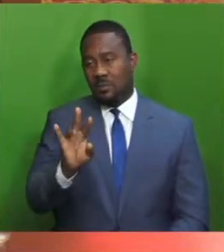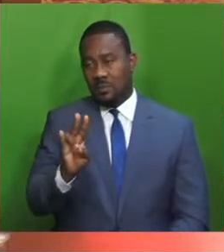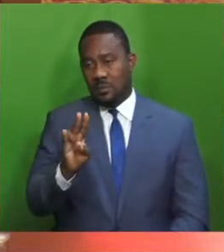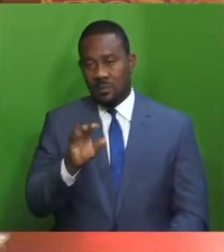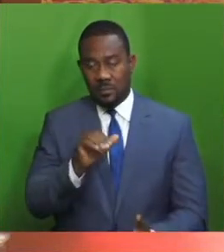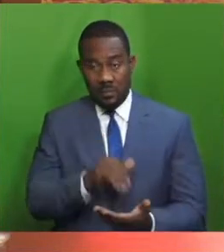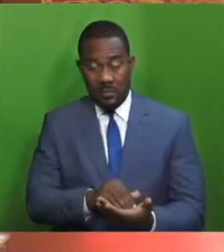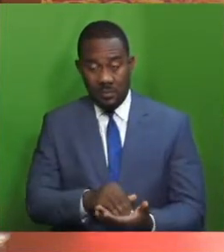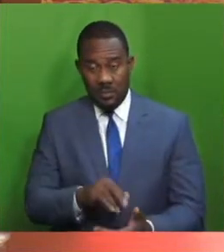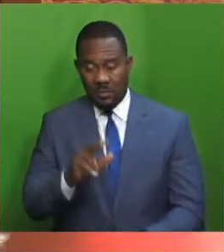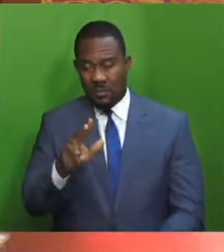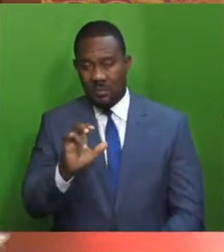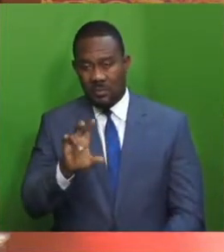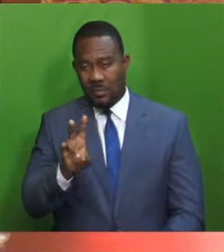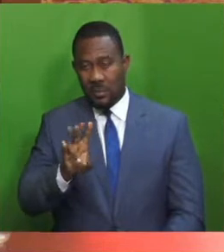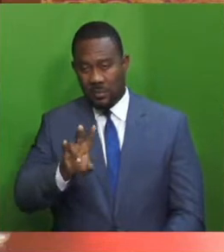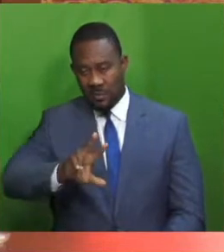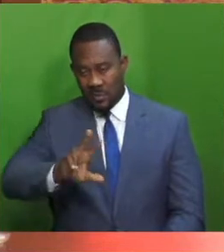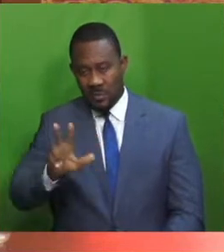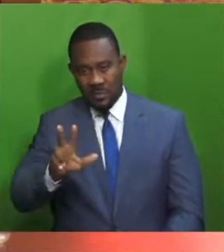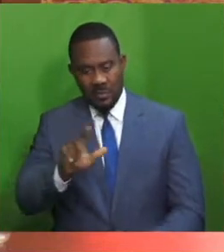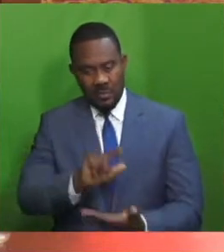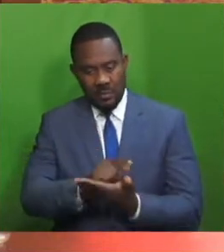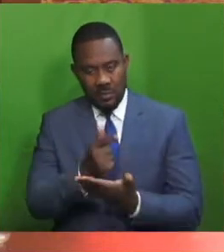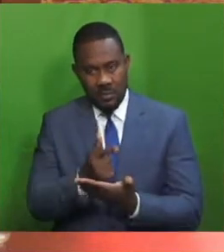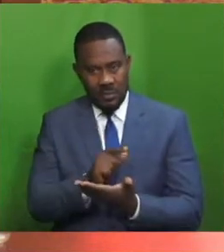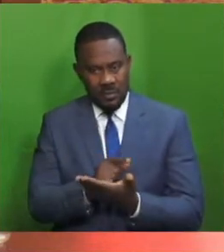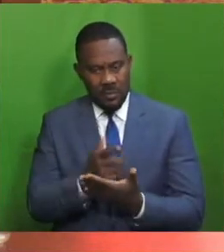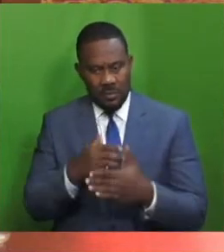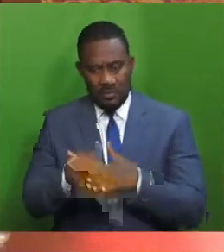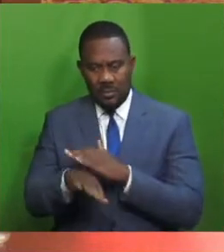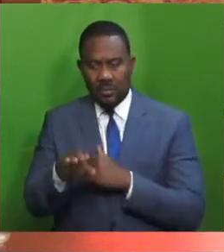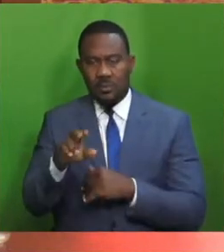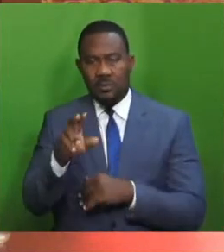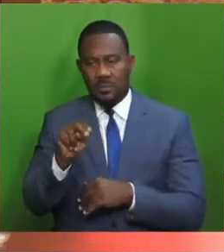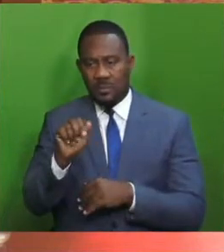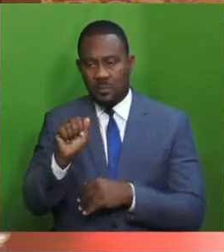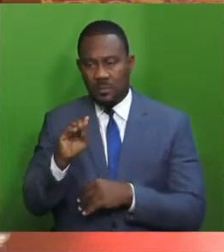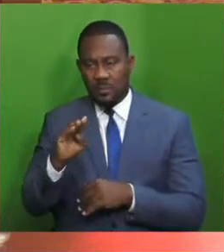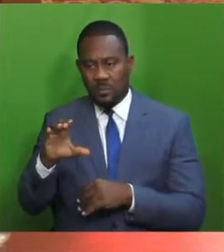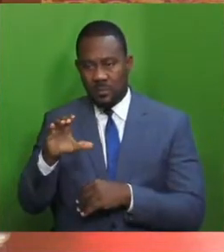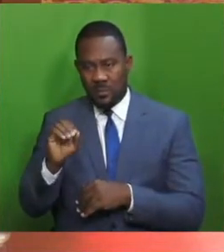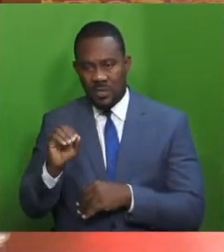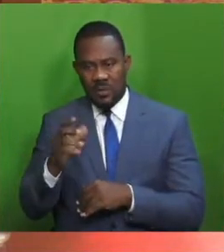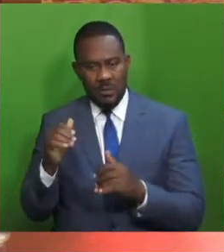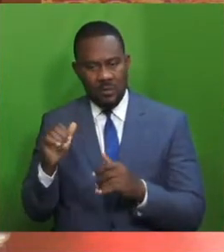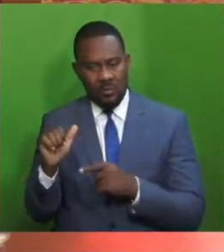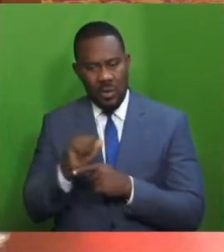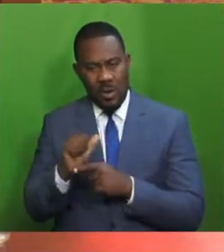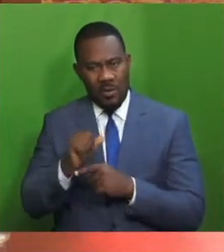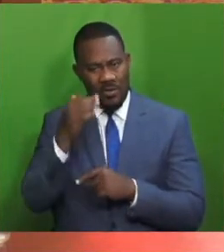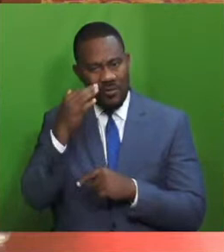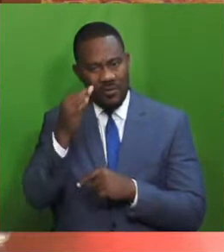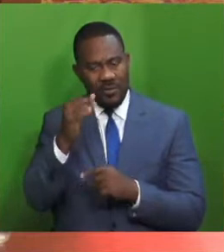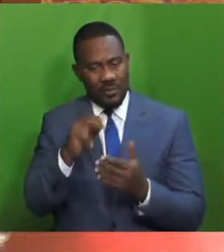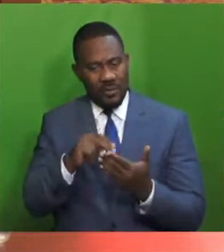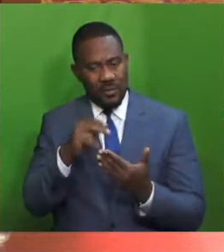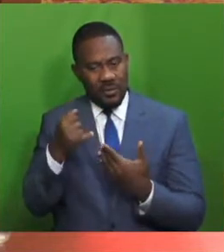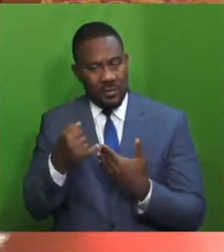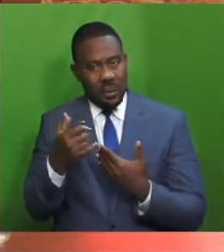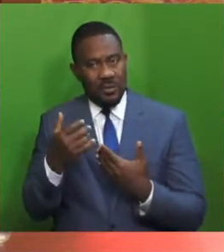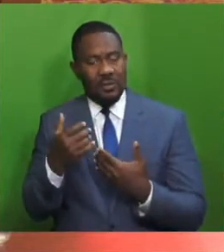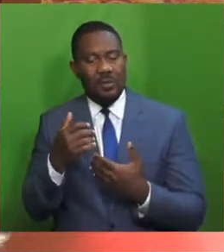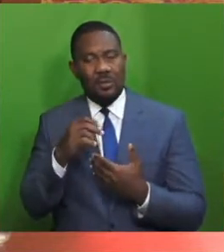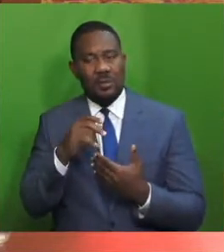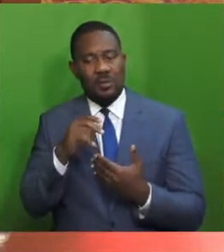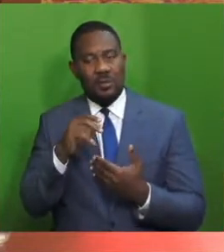97,373 graduates had the opportunity under NACO to prepare themselves for future jobs. 83,000